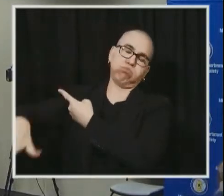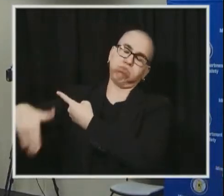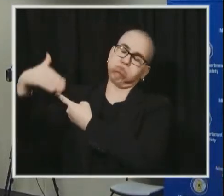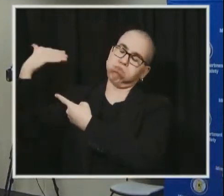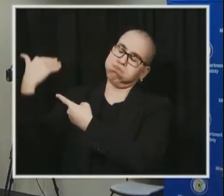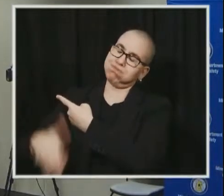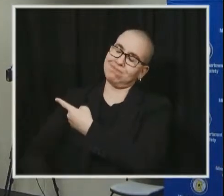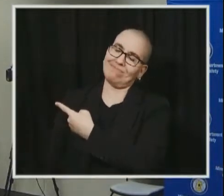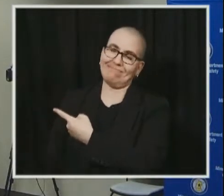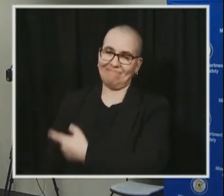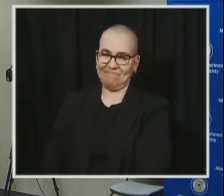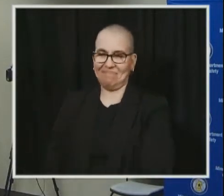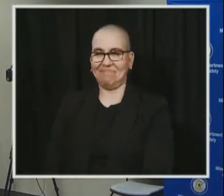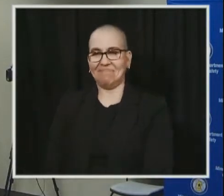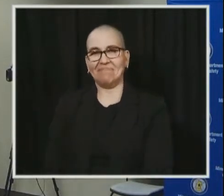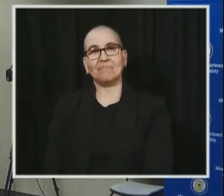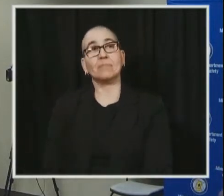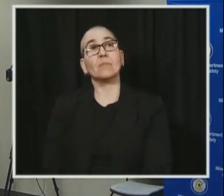Clean that up for you.